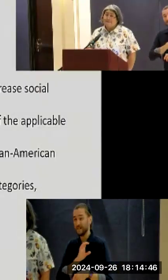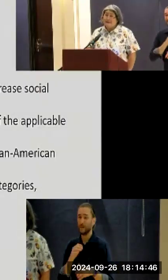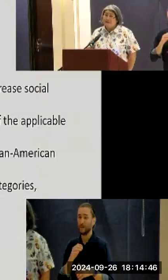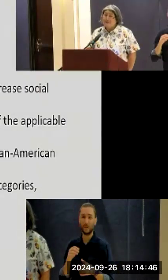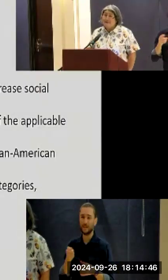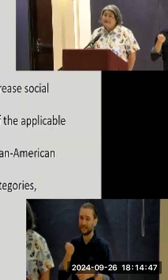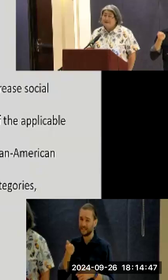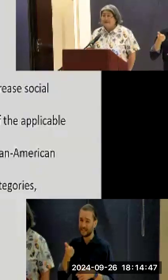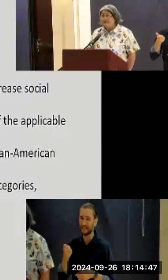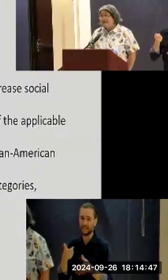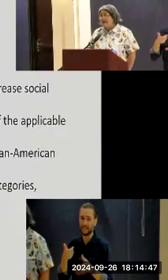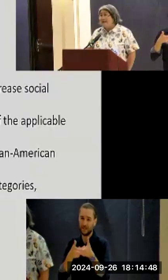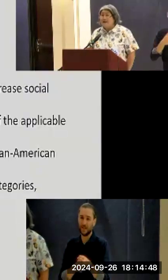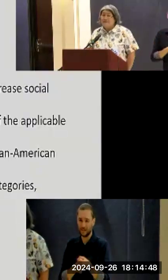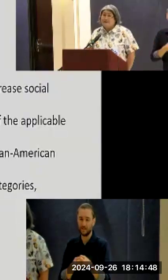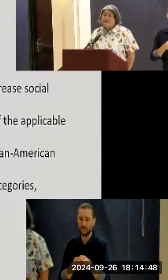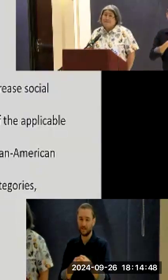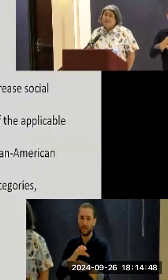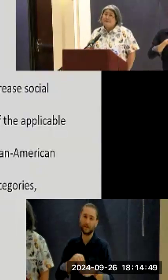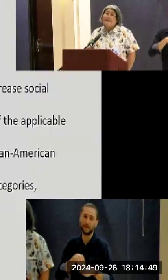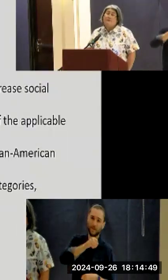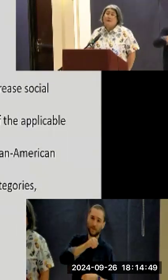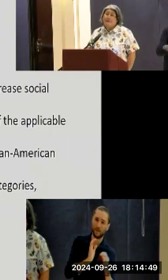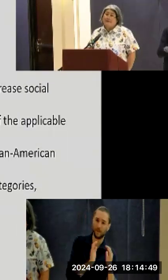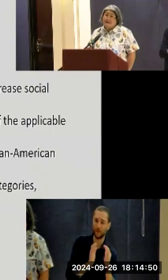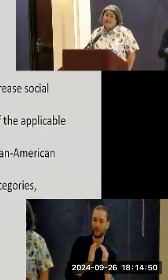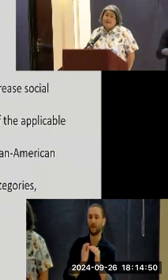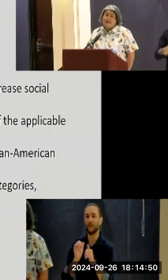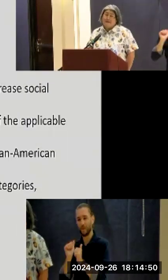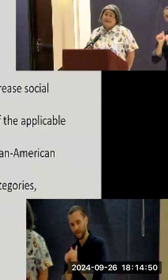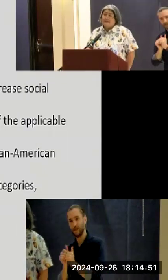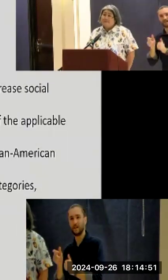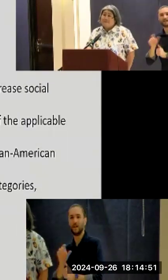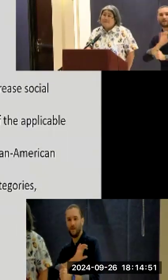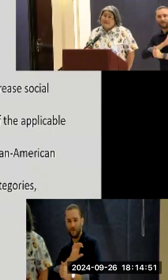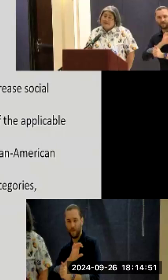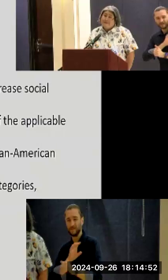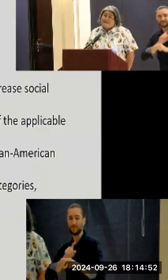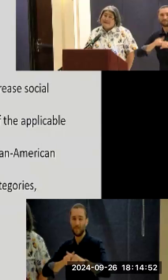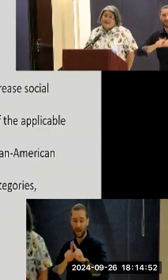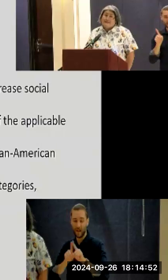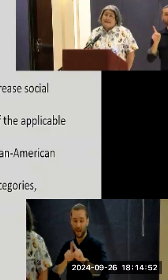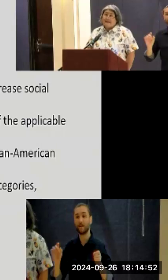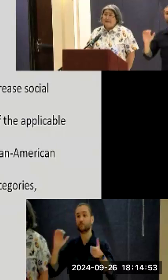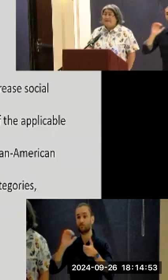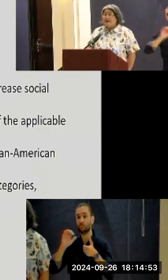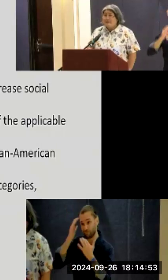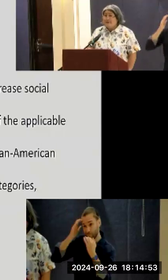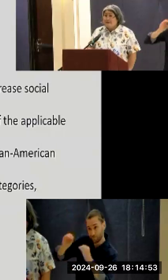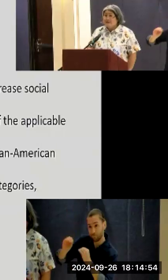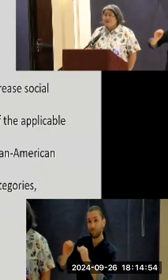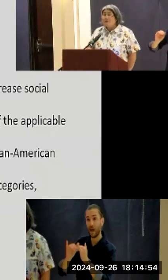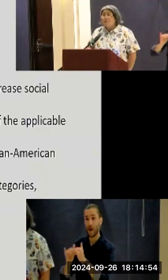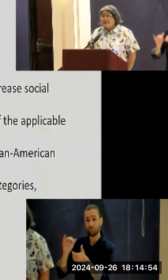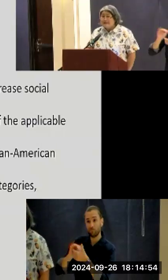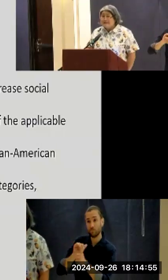think, many communities of color and law enforcement, but we need to work with them to increase their understanding of our communities.